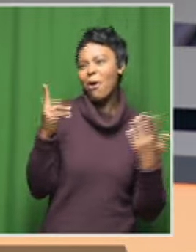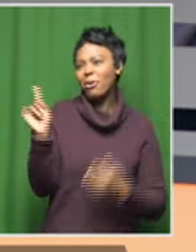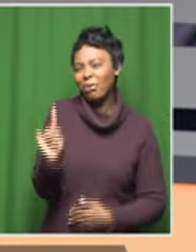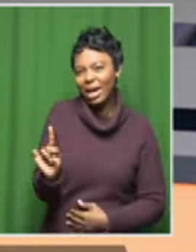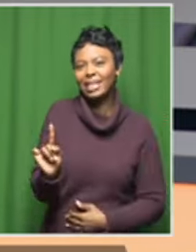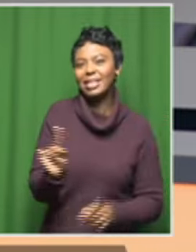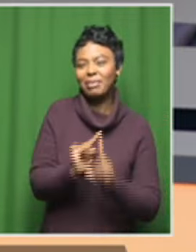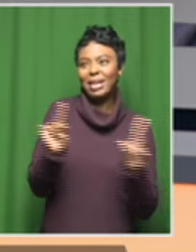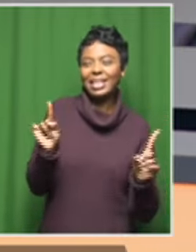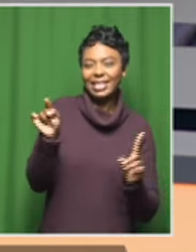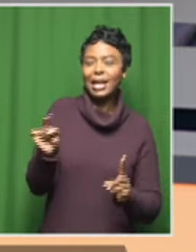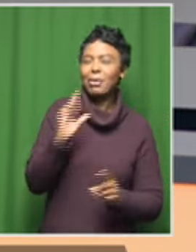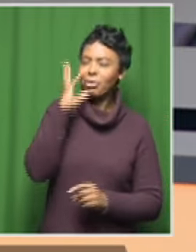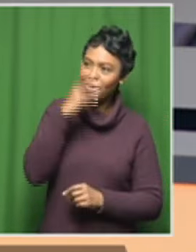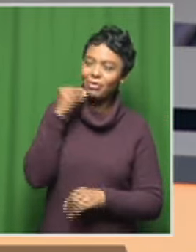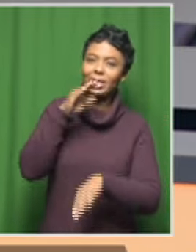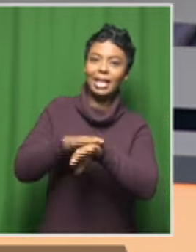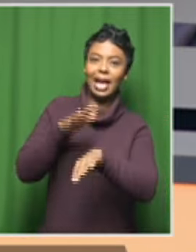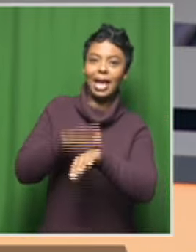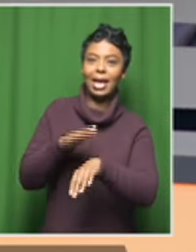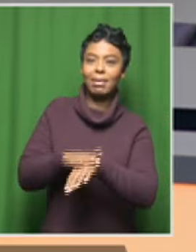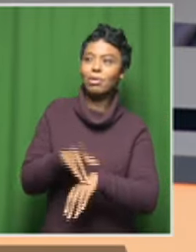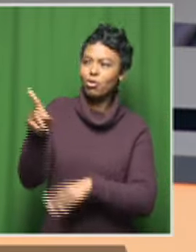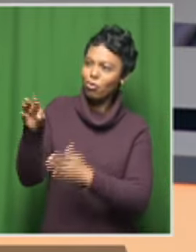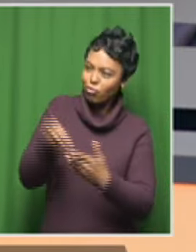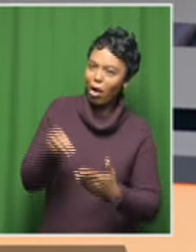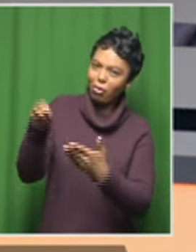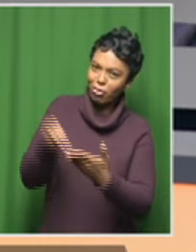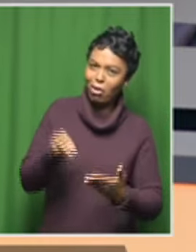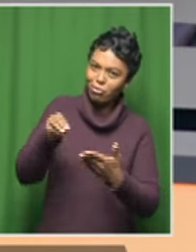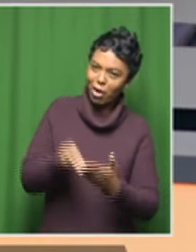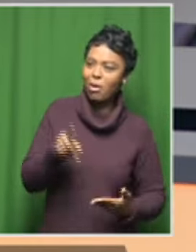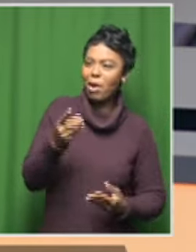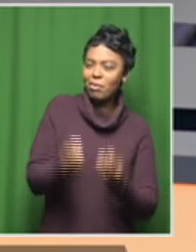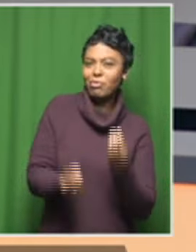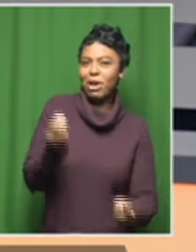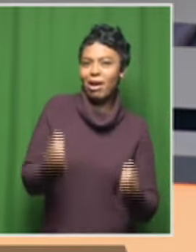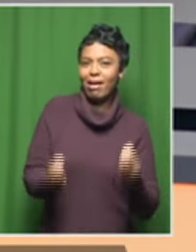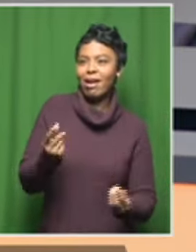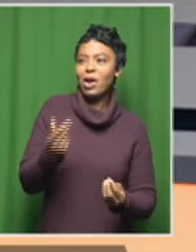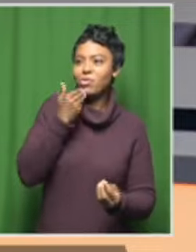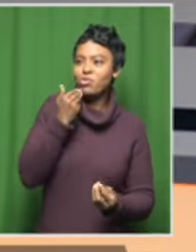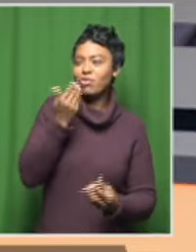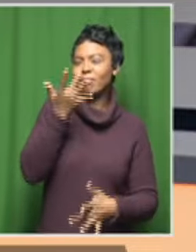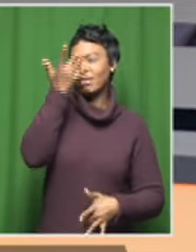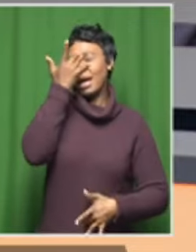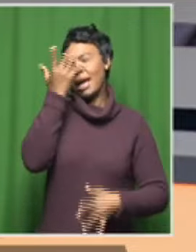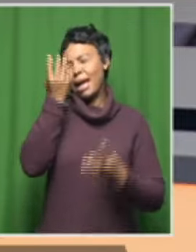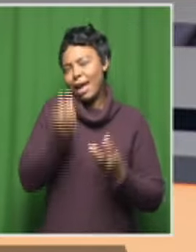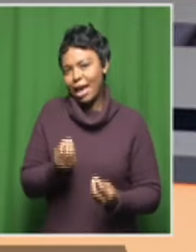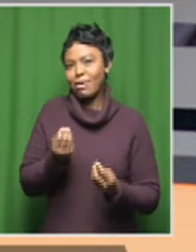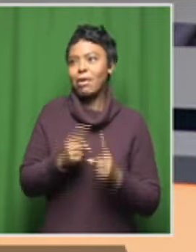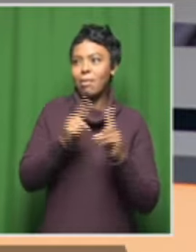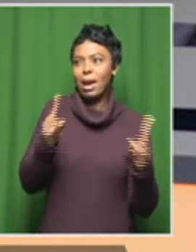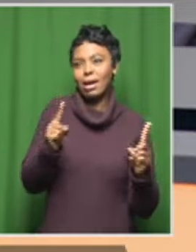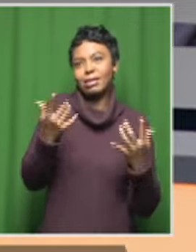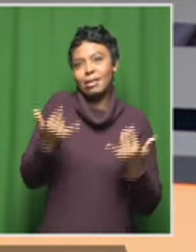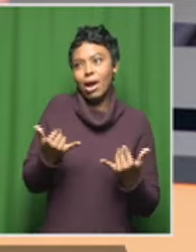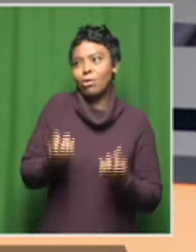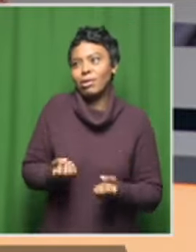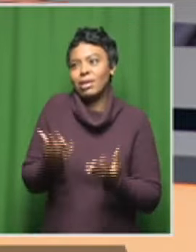beautiful moment. And you have brought a few children that have come this way, but perhaps you can tell us a little bit more about dreams that you fulfill.